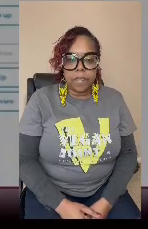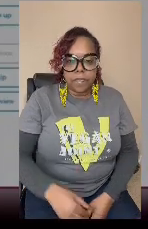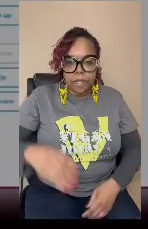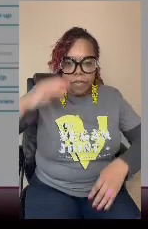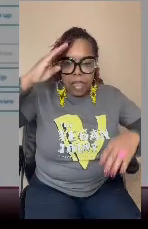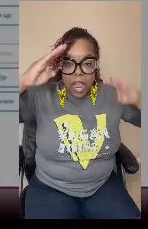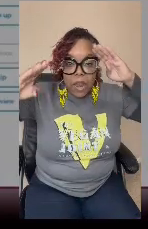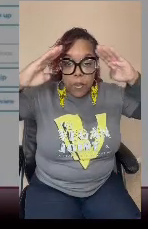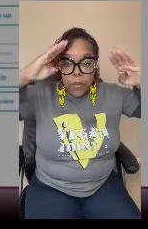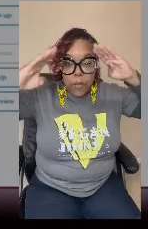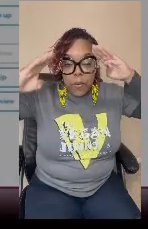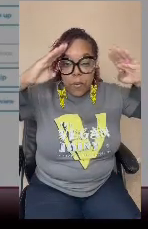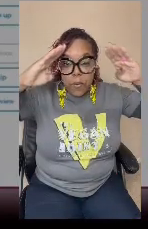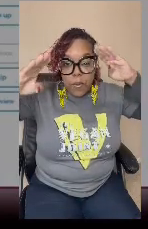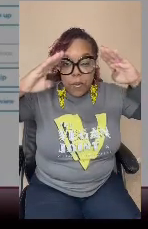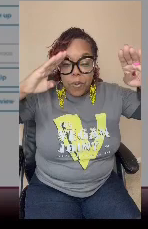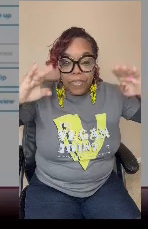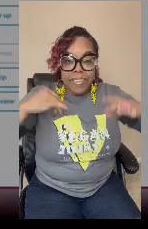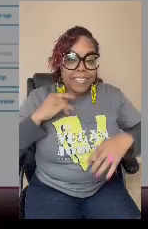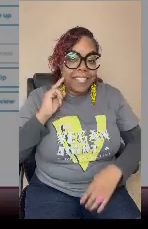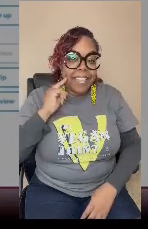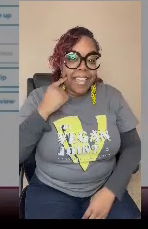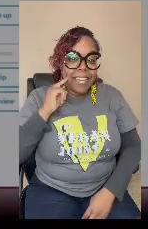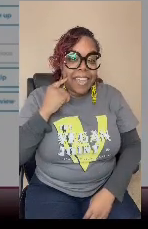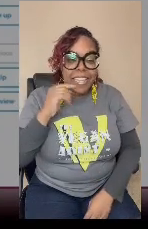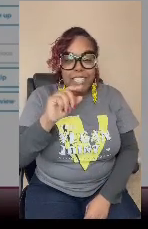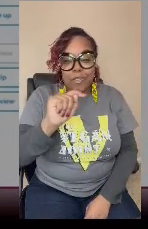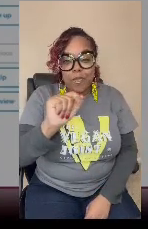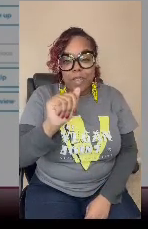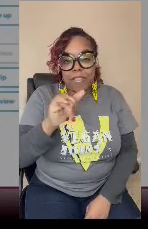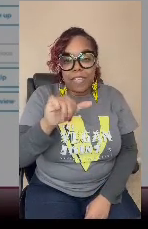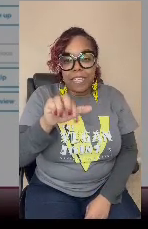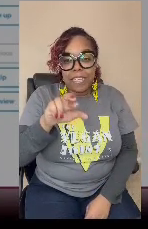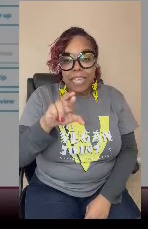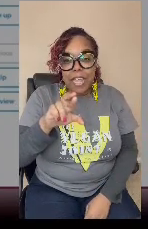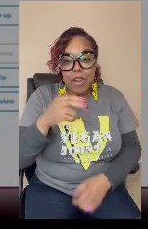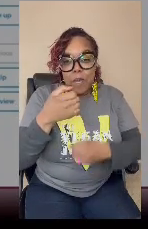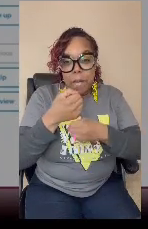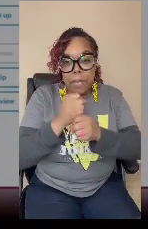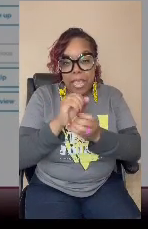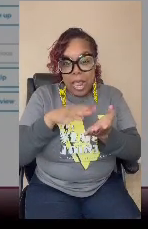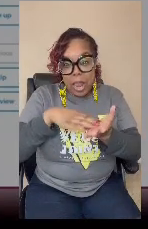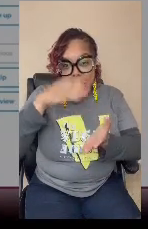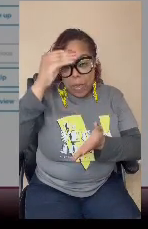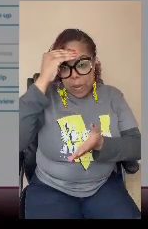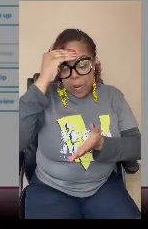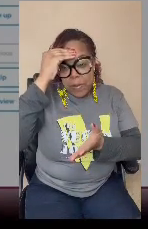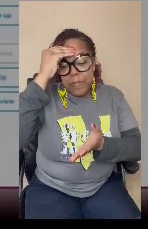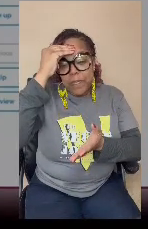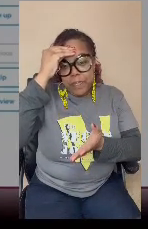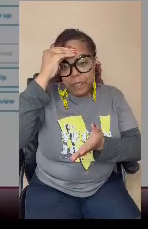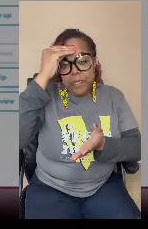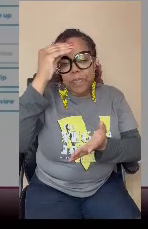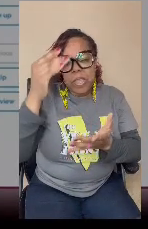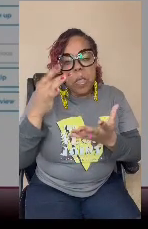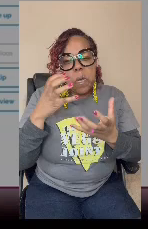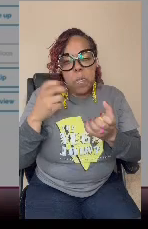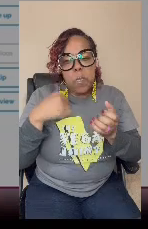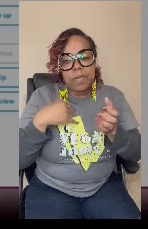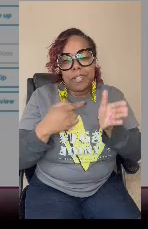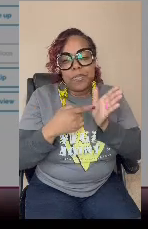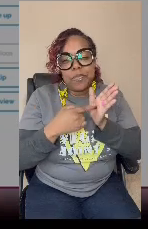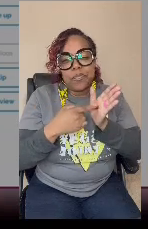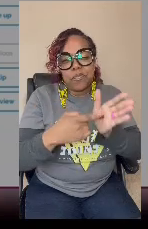Hello, everyone. This is Candance with TaylorMade Learning. Wanted to get on to show